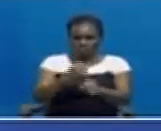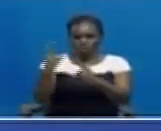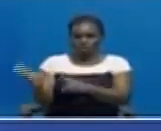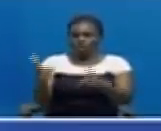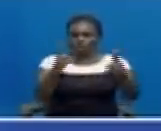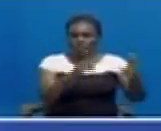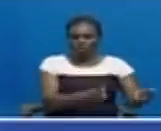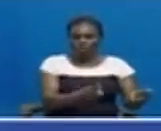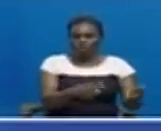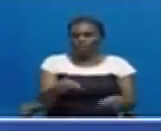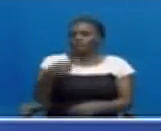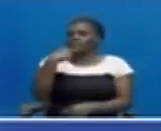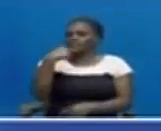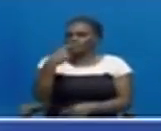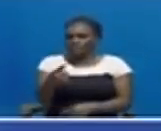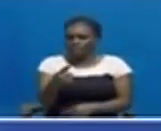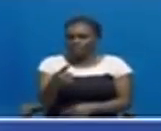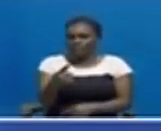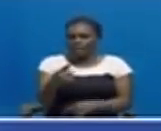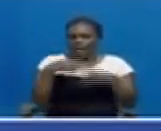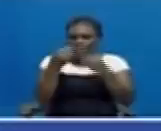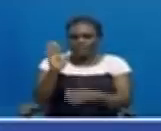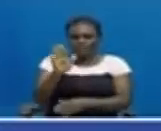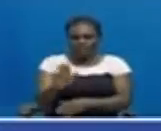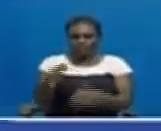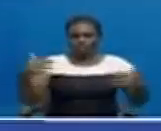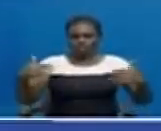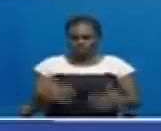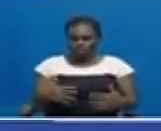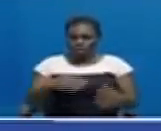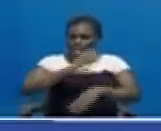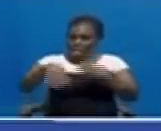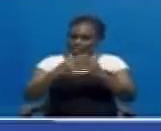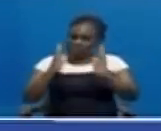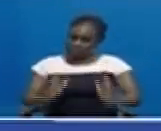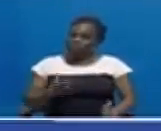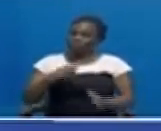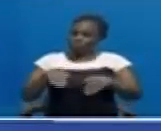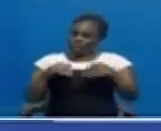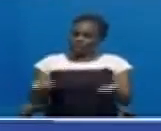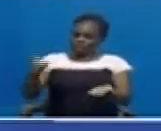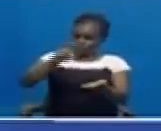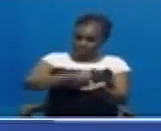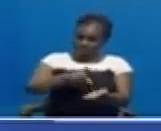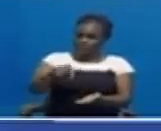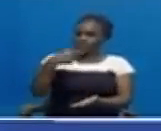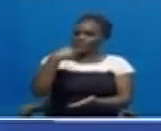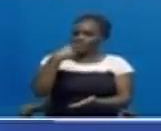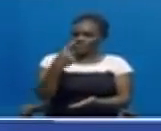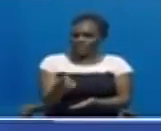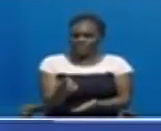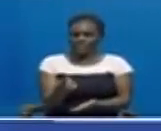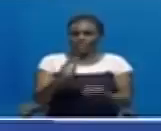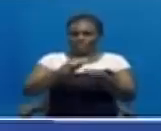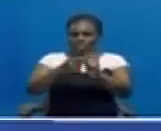bank governor, Dr. Jaroge pulled a fast one on the entire market. While everyone was waiting for a rate hike, the governor instead opted to retain the rate